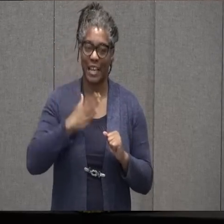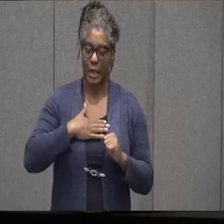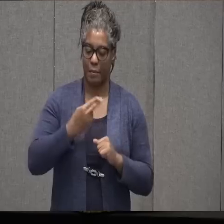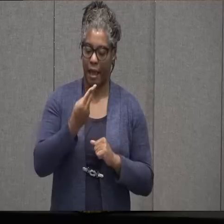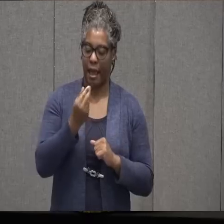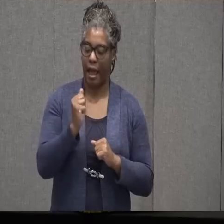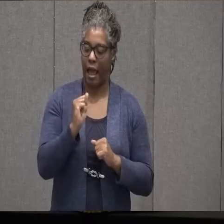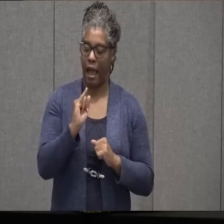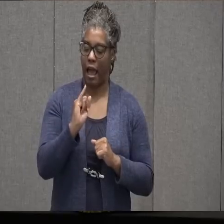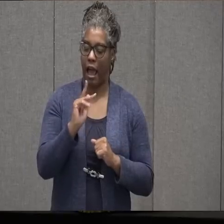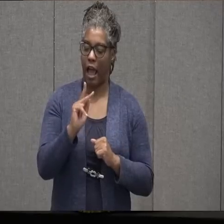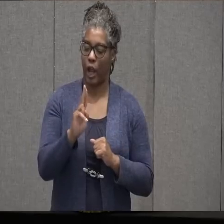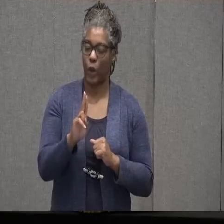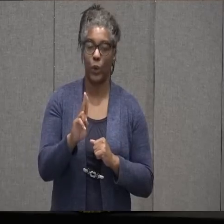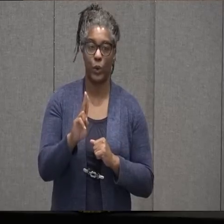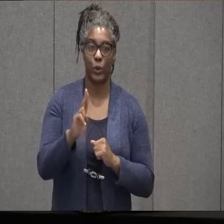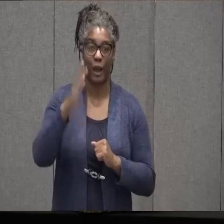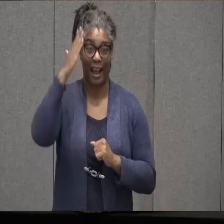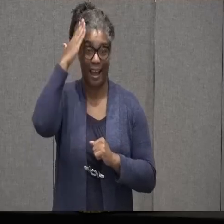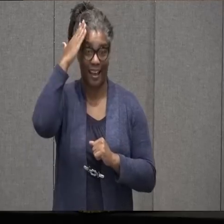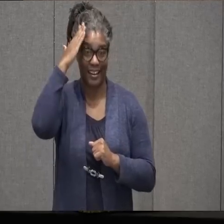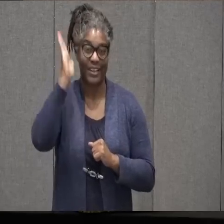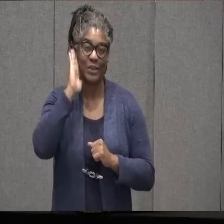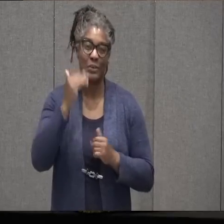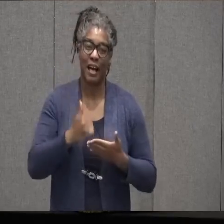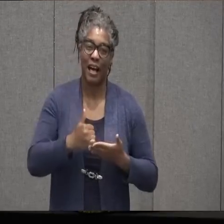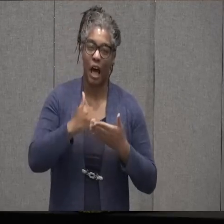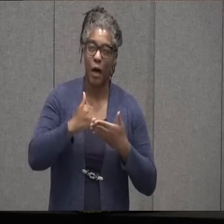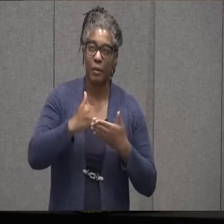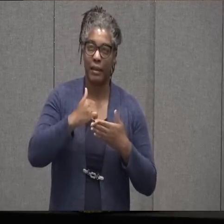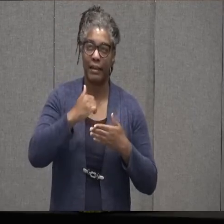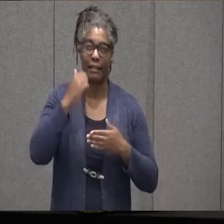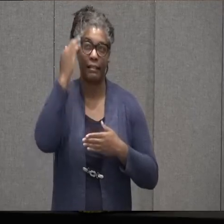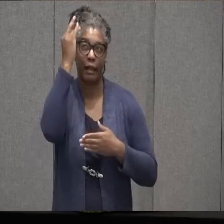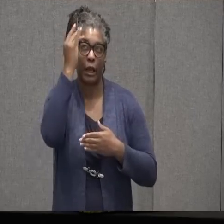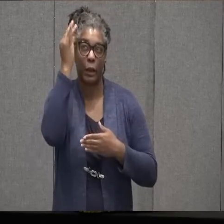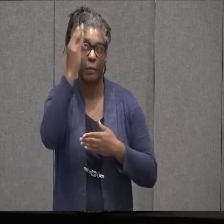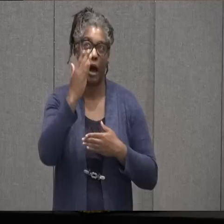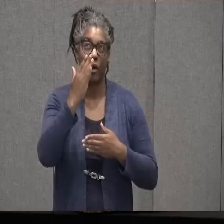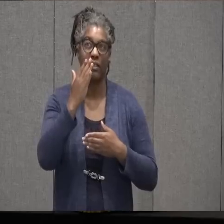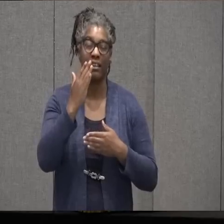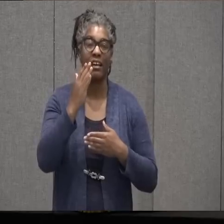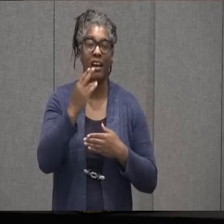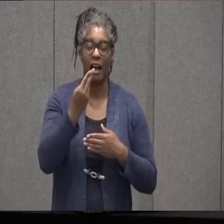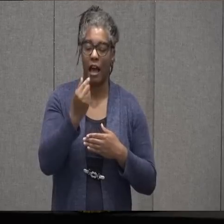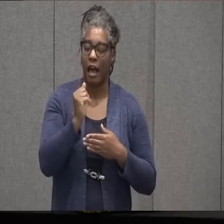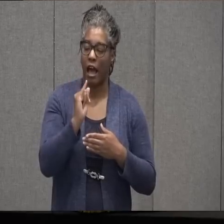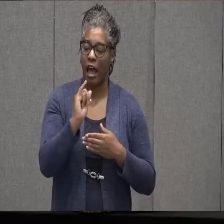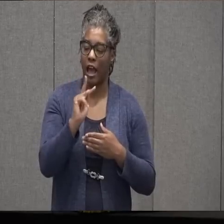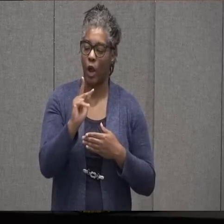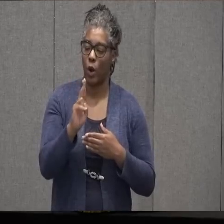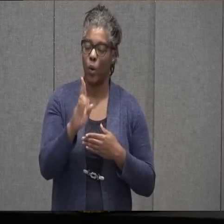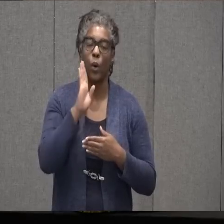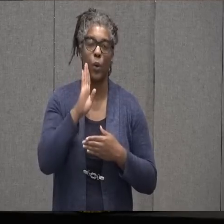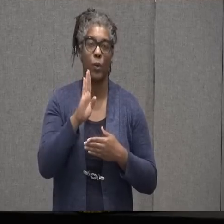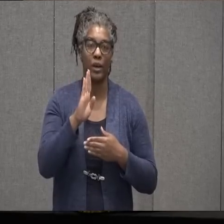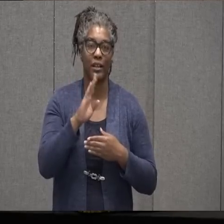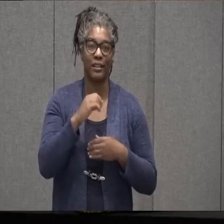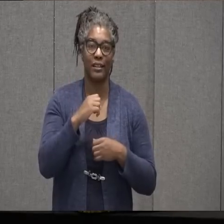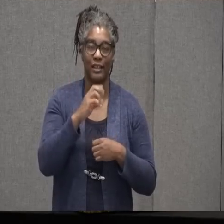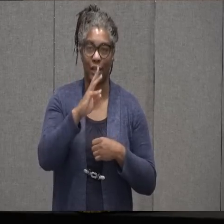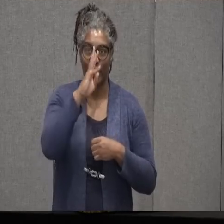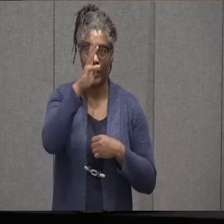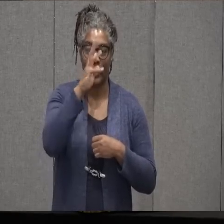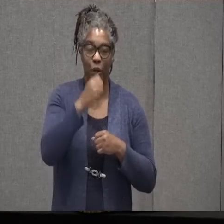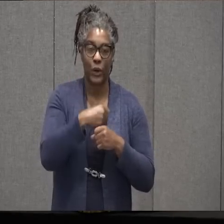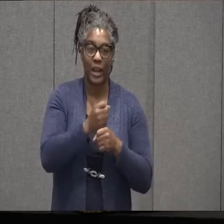the haikus that I'm going to create. All right. So haiku is a form of poetry that was